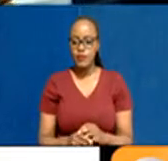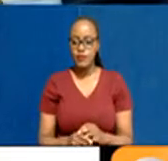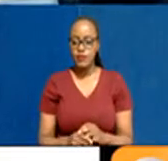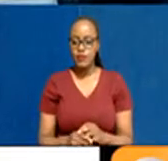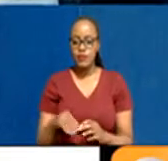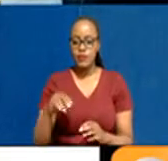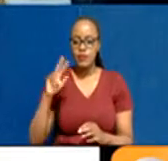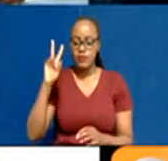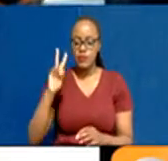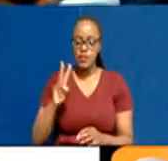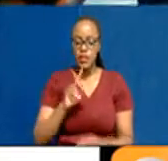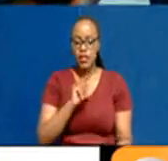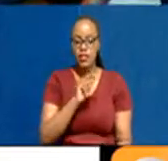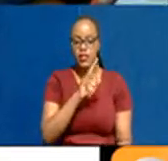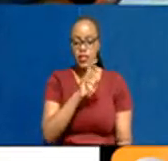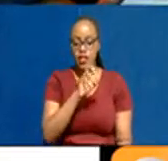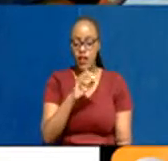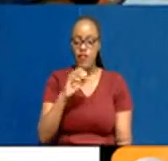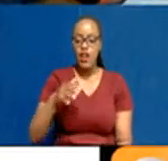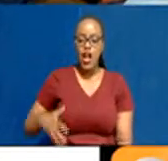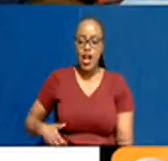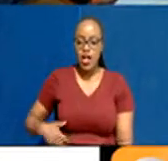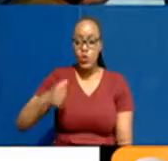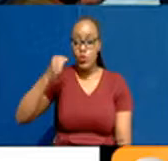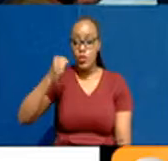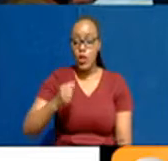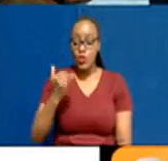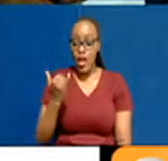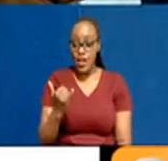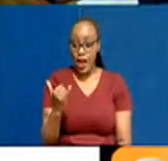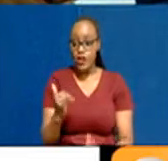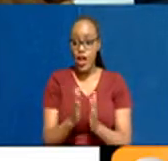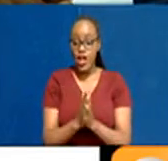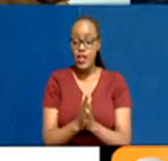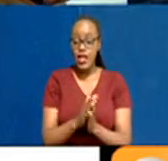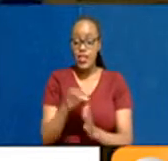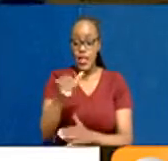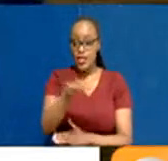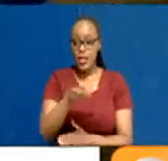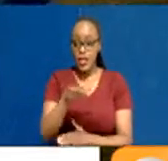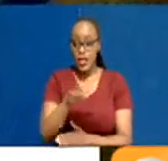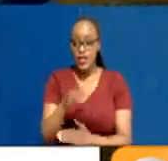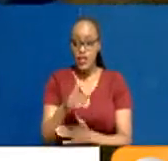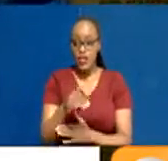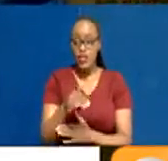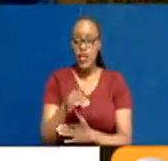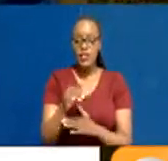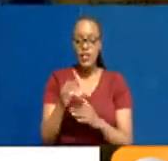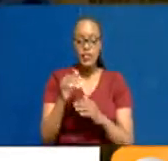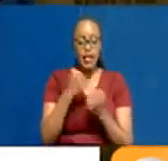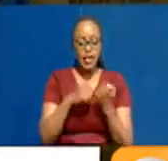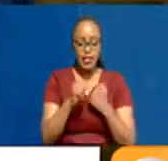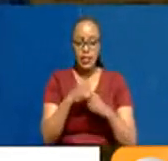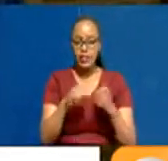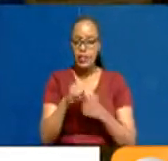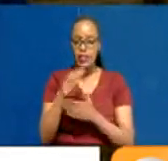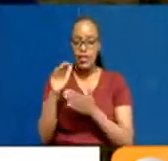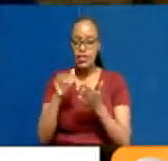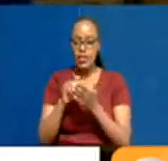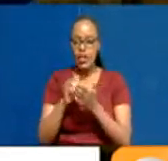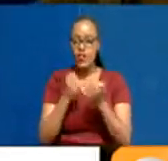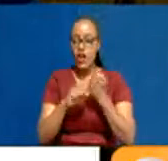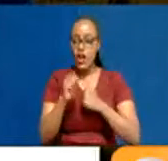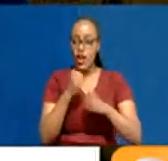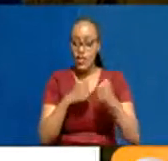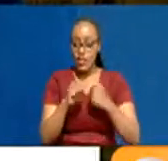Vicky and Trevor, Gatundu South constituency is where we are, and this is the center of activity, or has been the center of activity here,